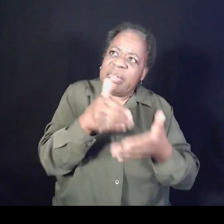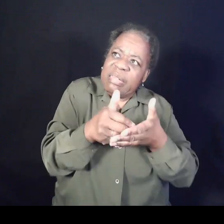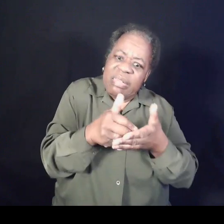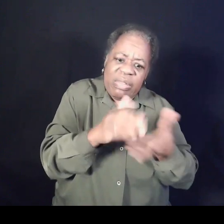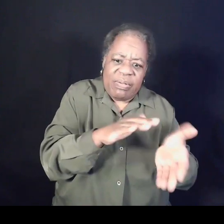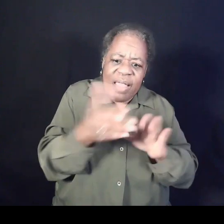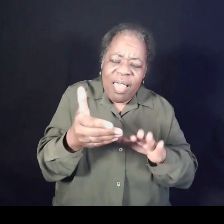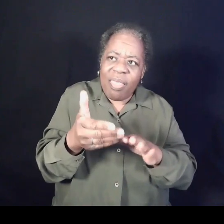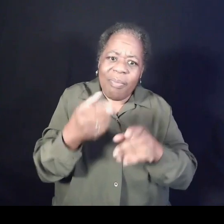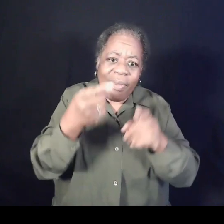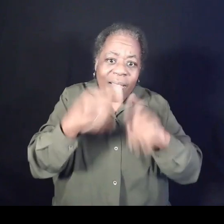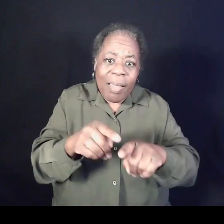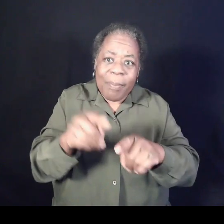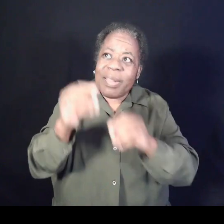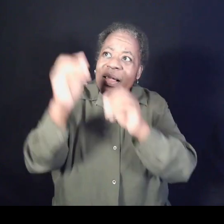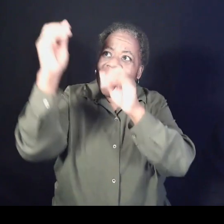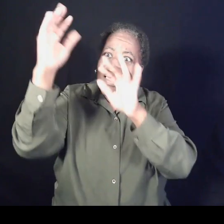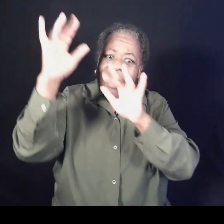dawned.